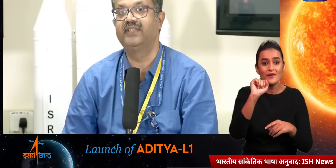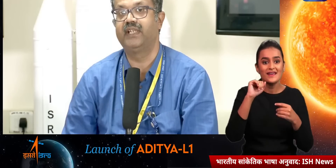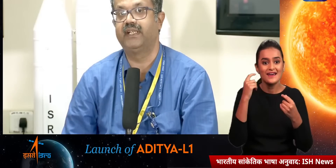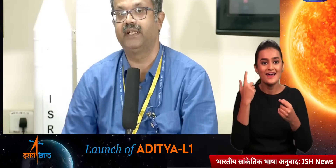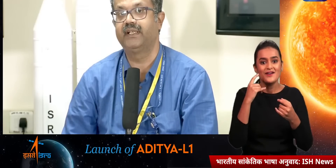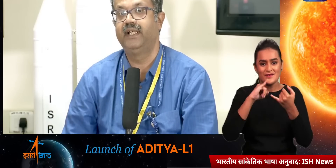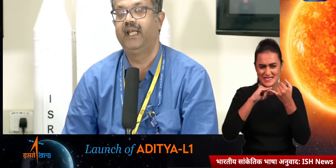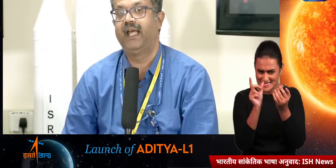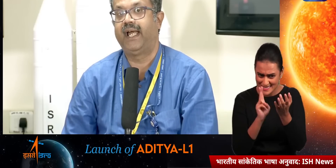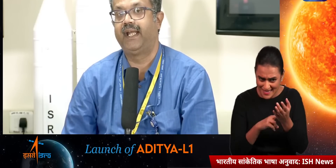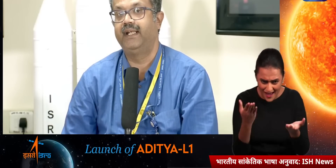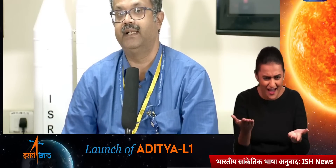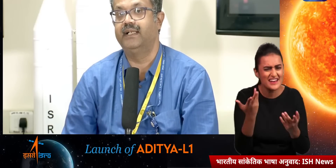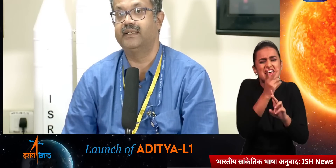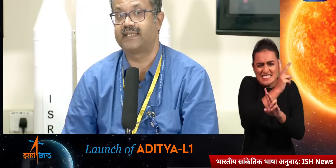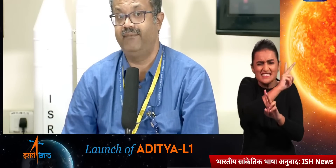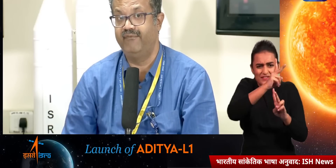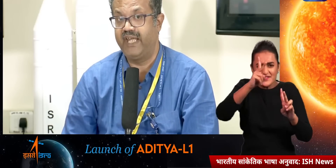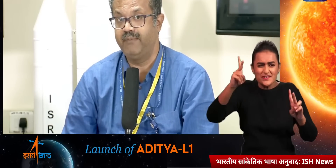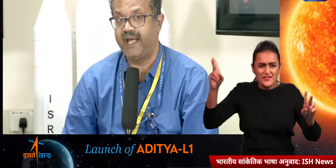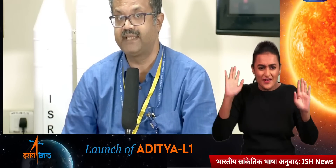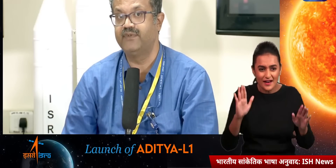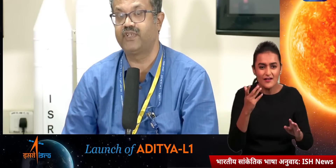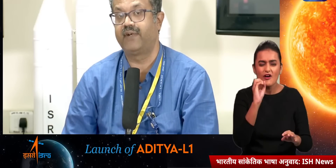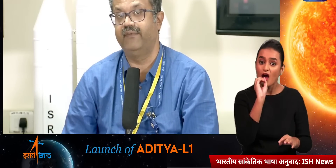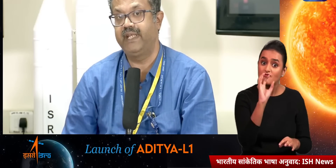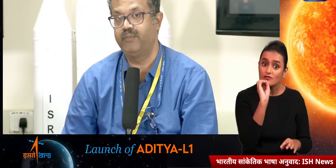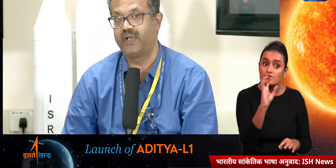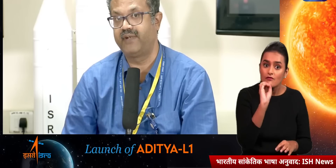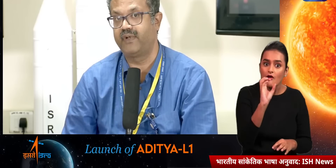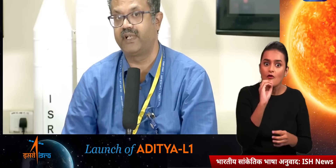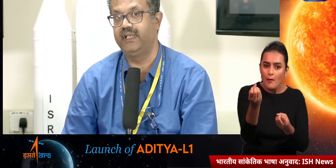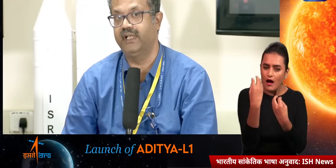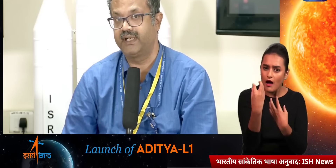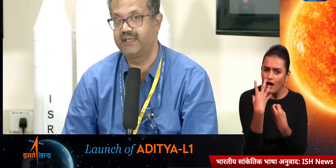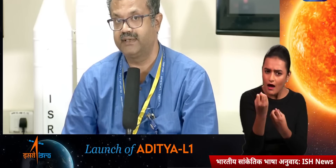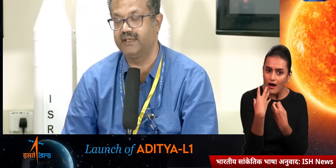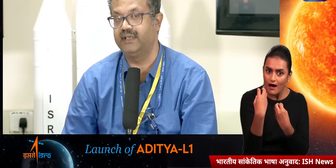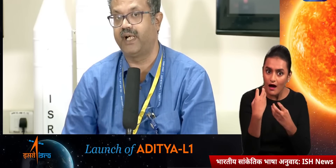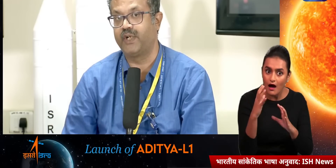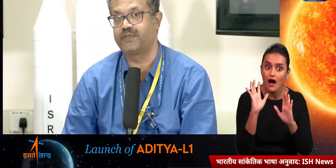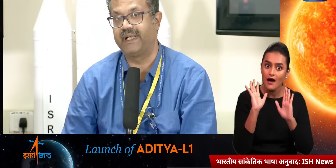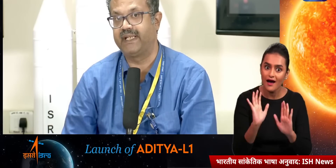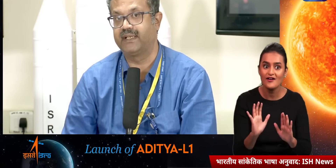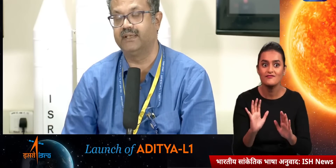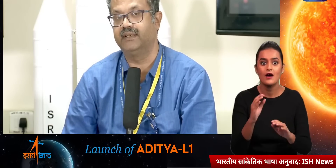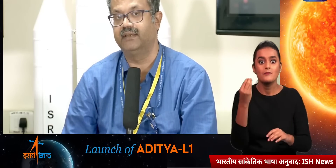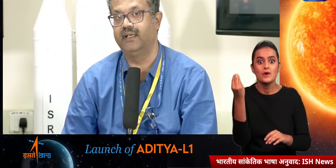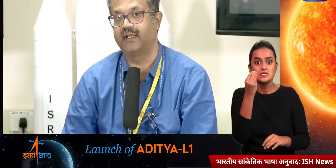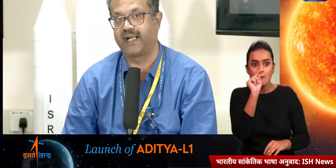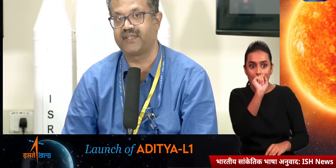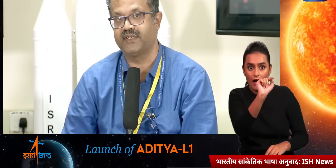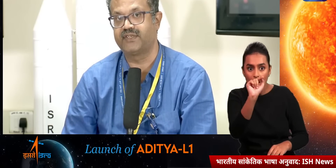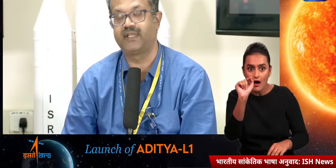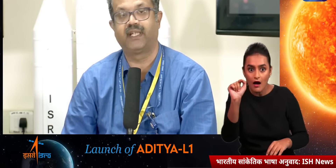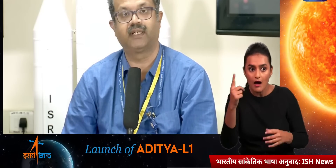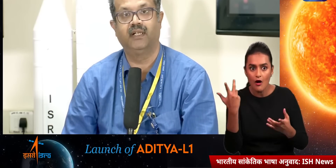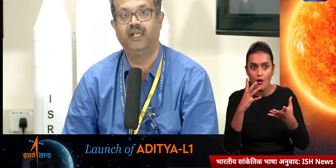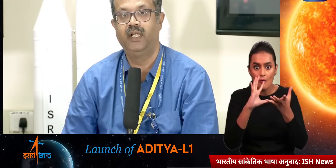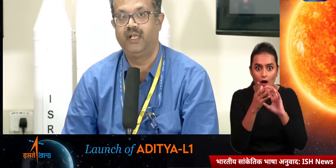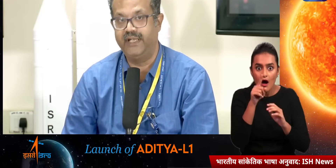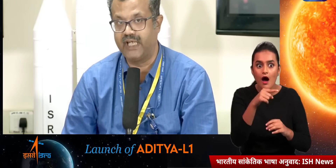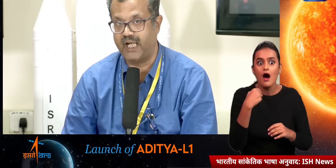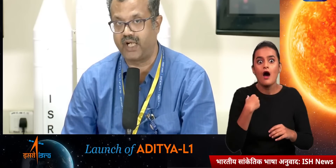gets initiated, and some wave bands which are very important for the Earth ionospheric connections